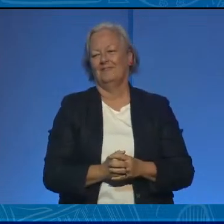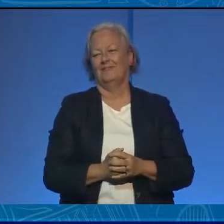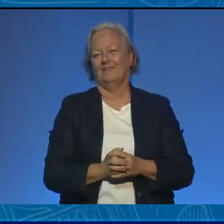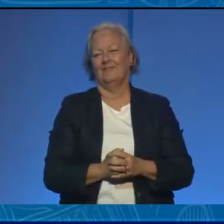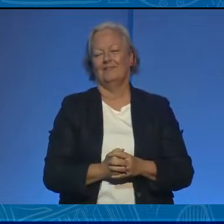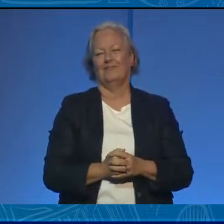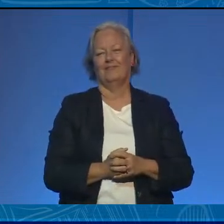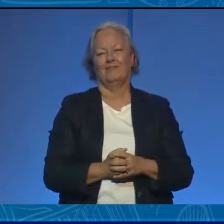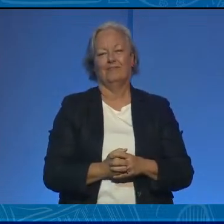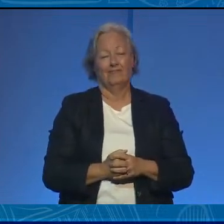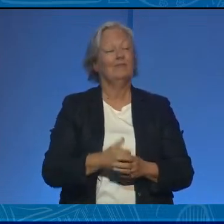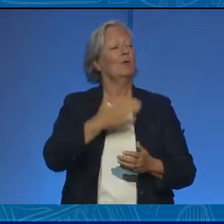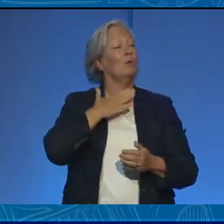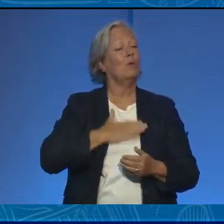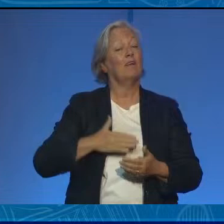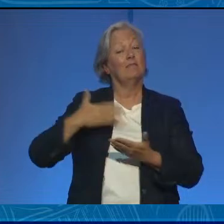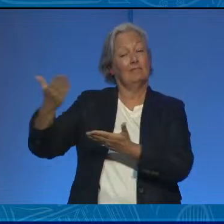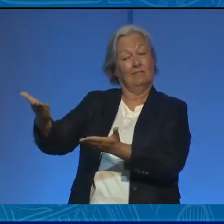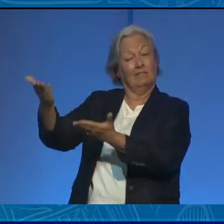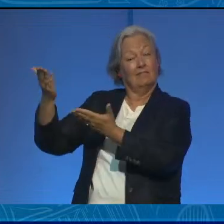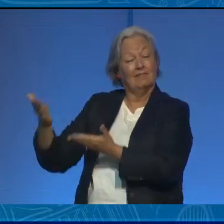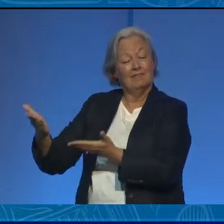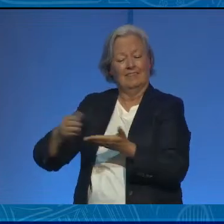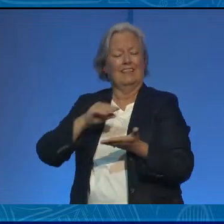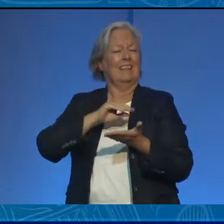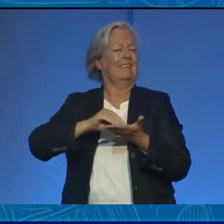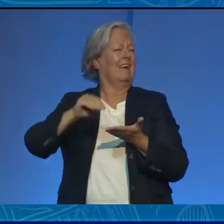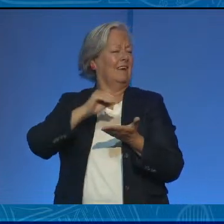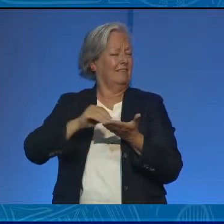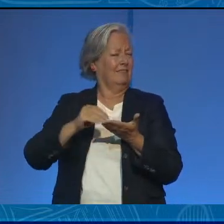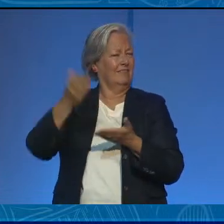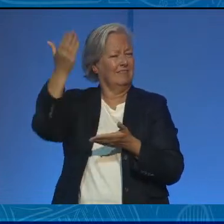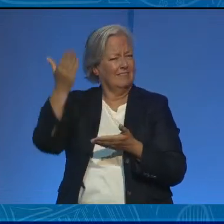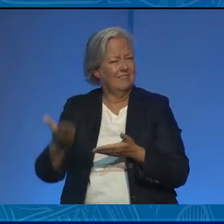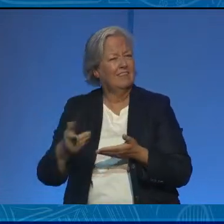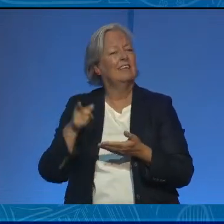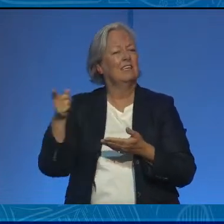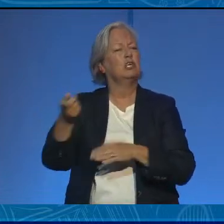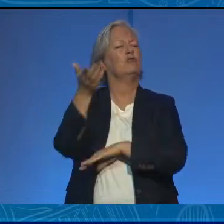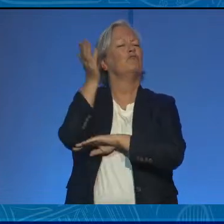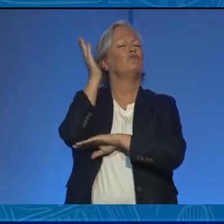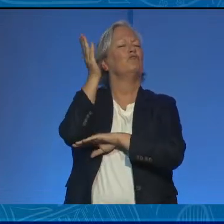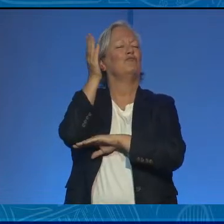Join me in welcoming on stage Secretary Loizaga for her message.